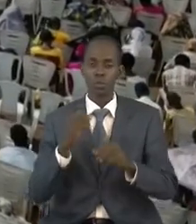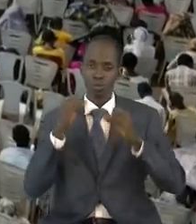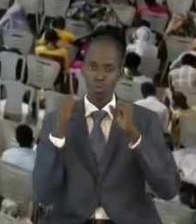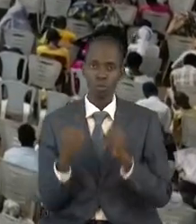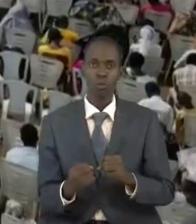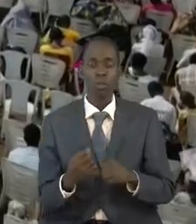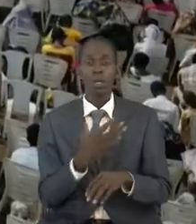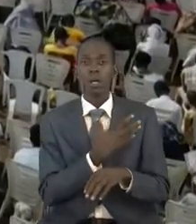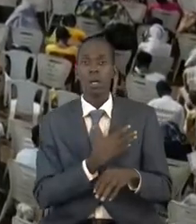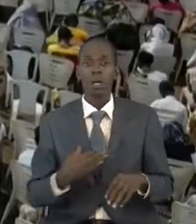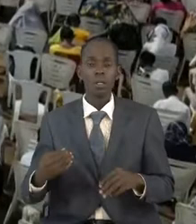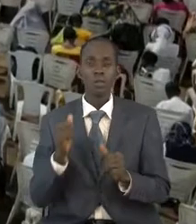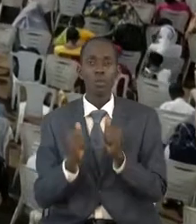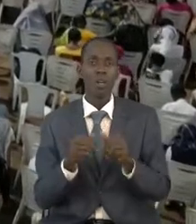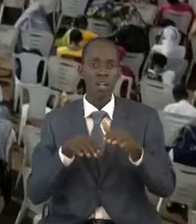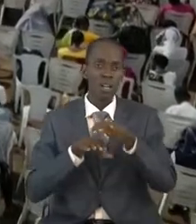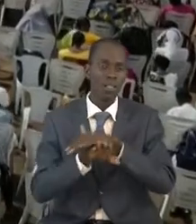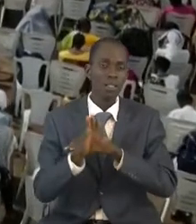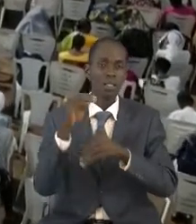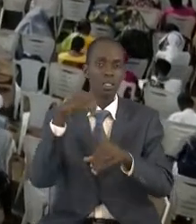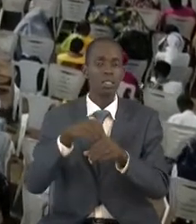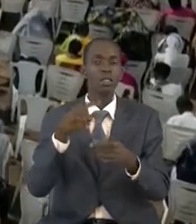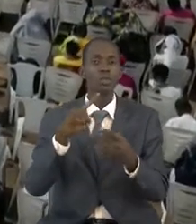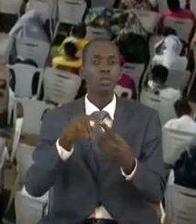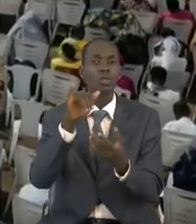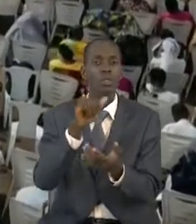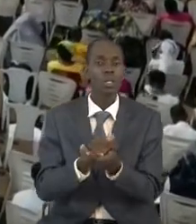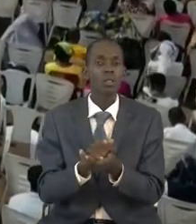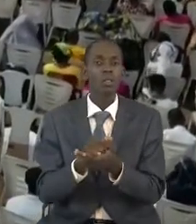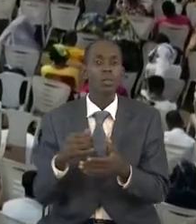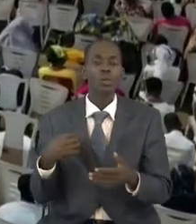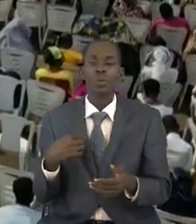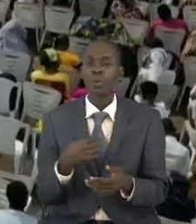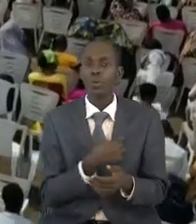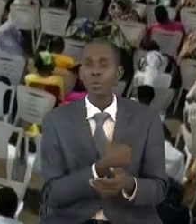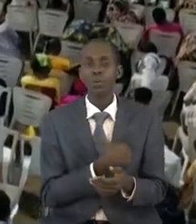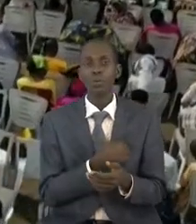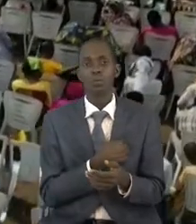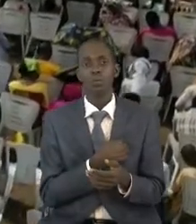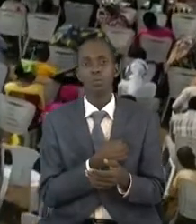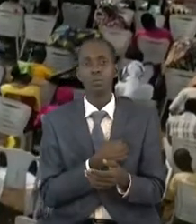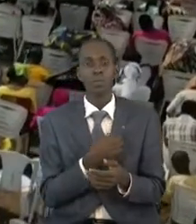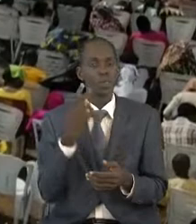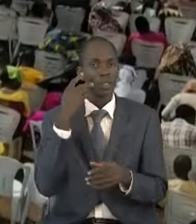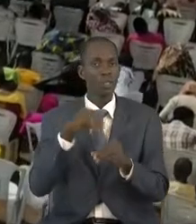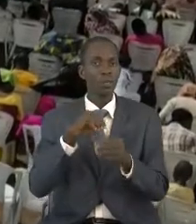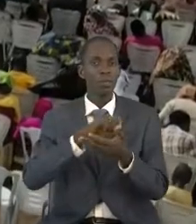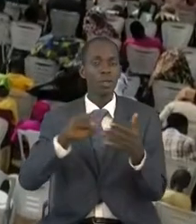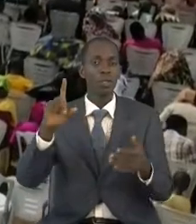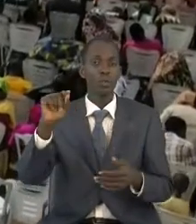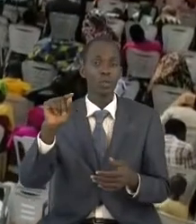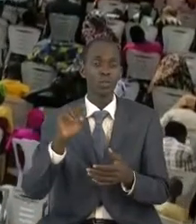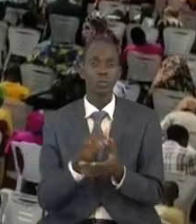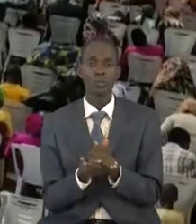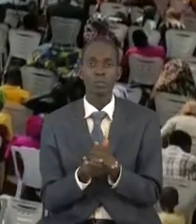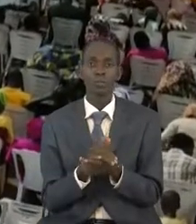which entereth into that within the veil. In verse 20, it tells us, it